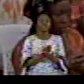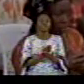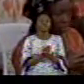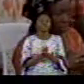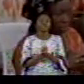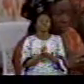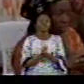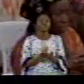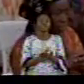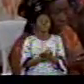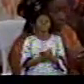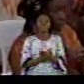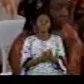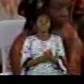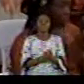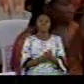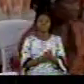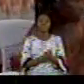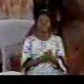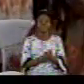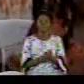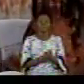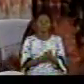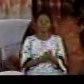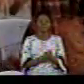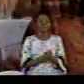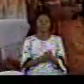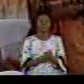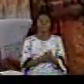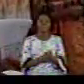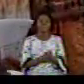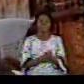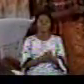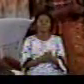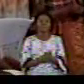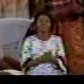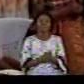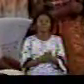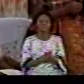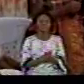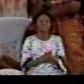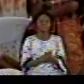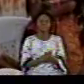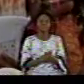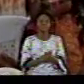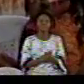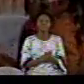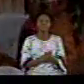Quiet from the nations.